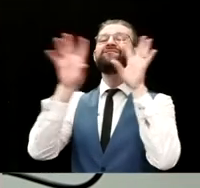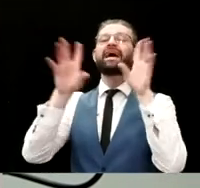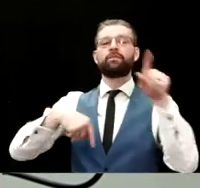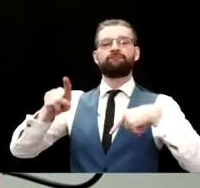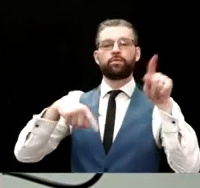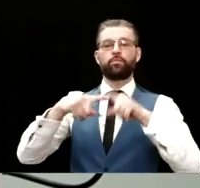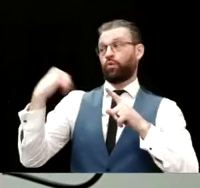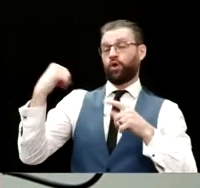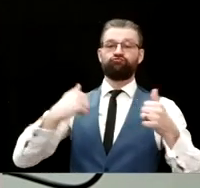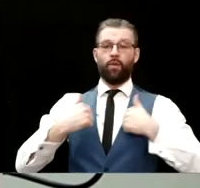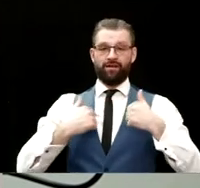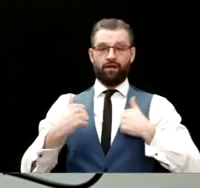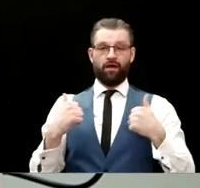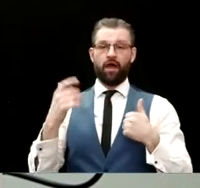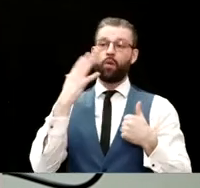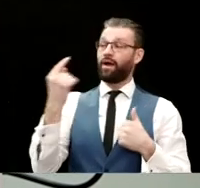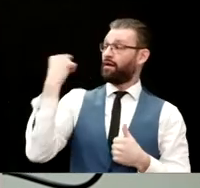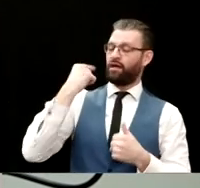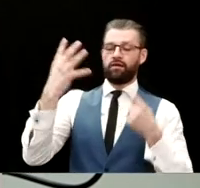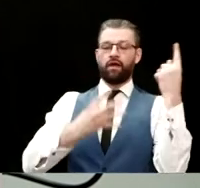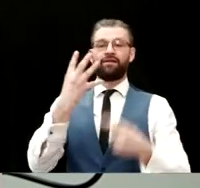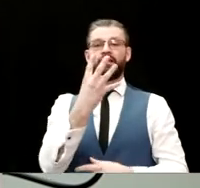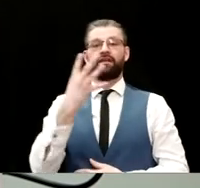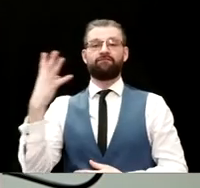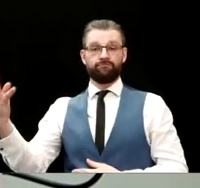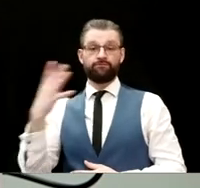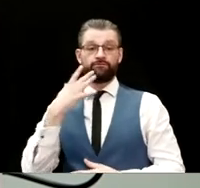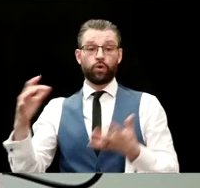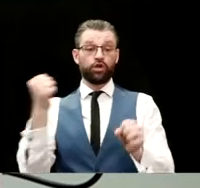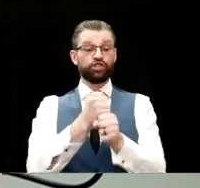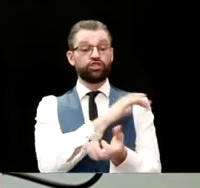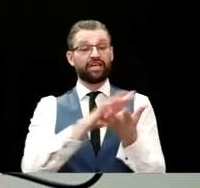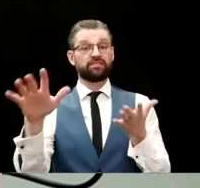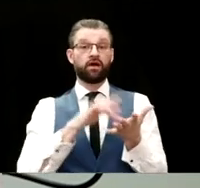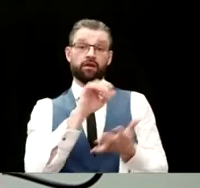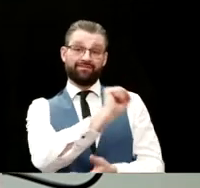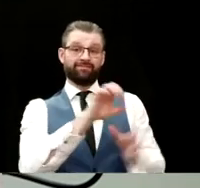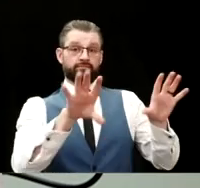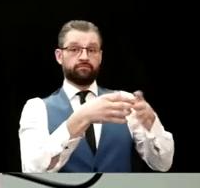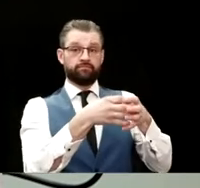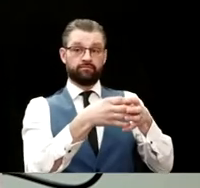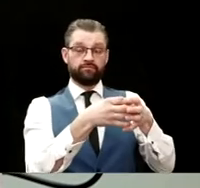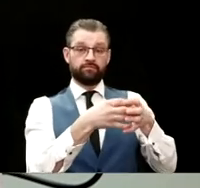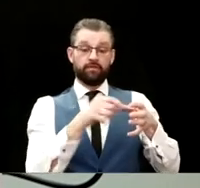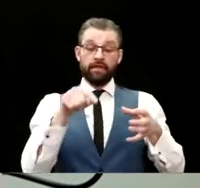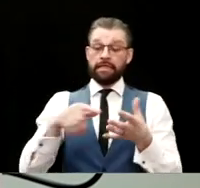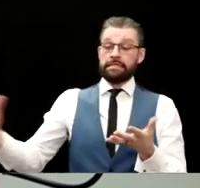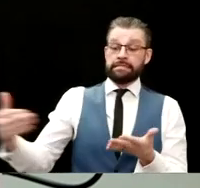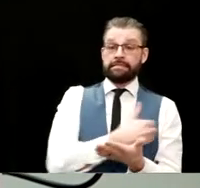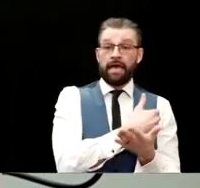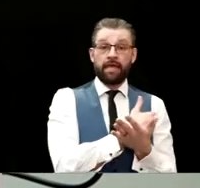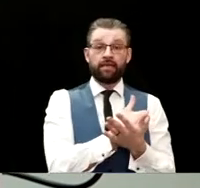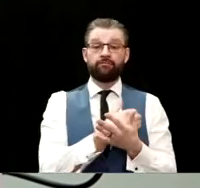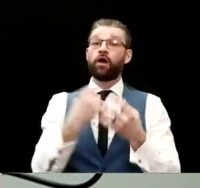football player in Rwanda when the 1994 genocide against the Tutsi began. He was saved when his